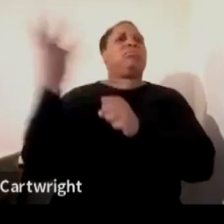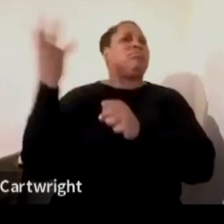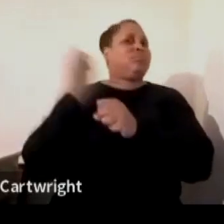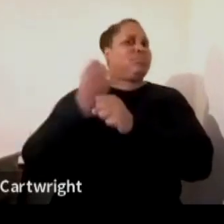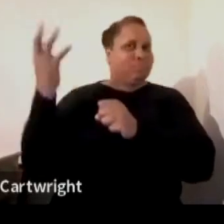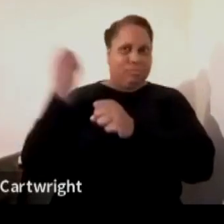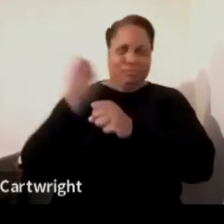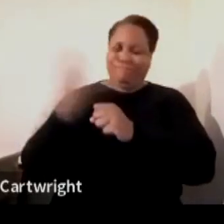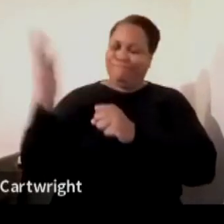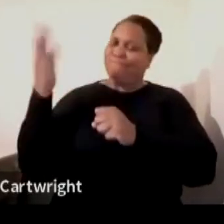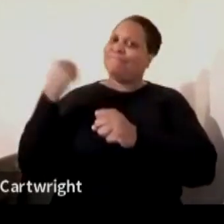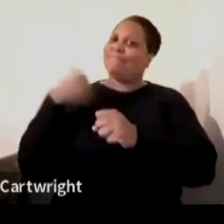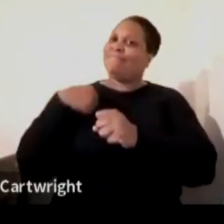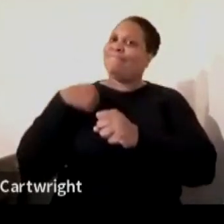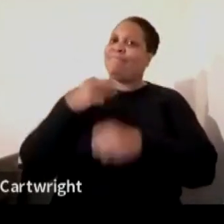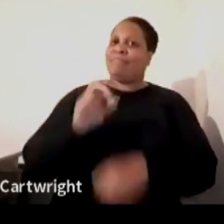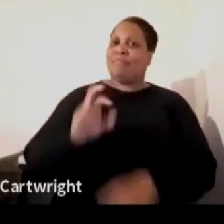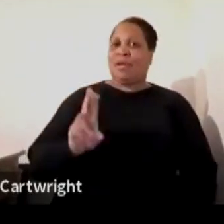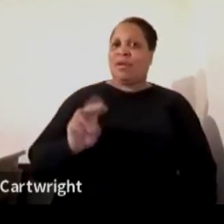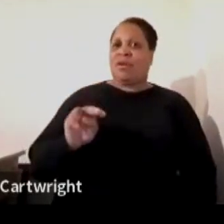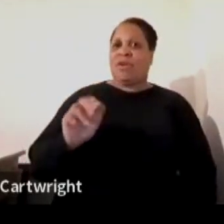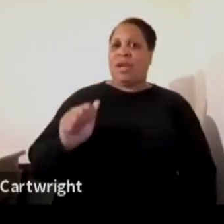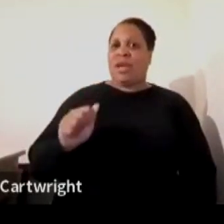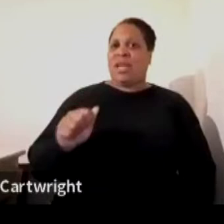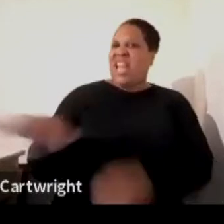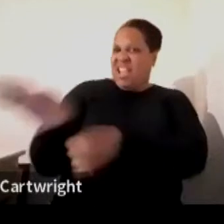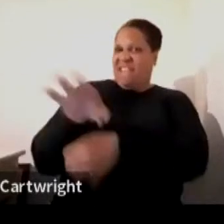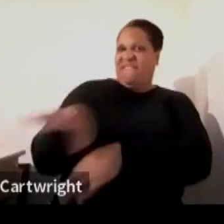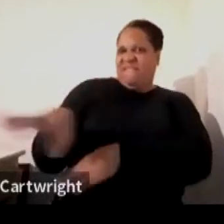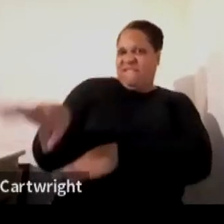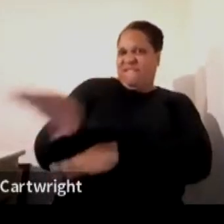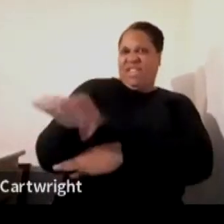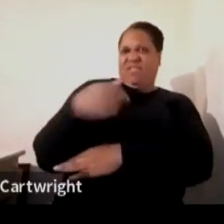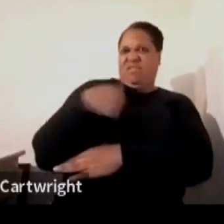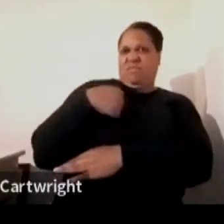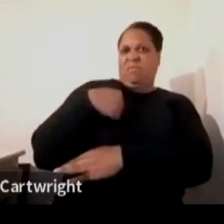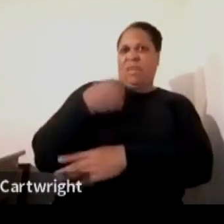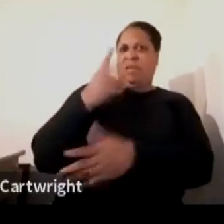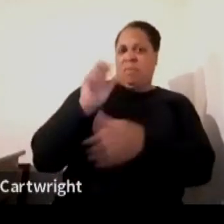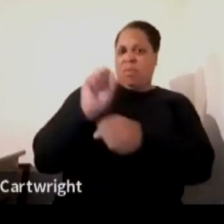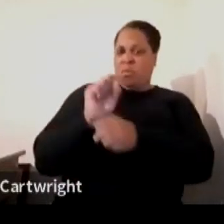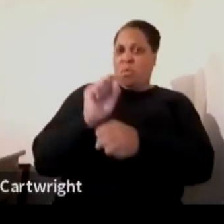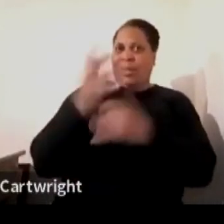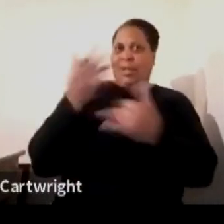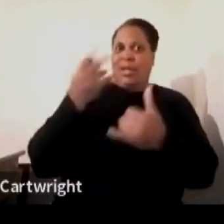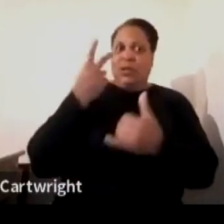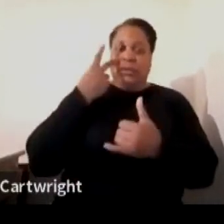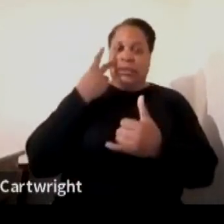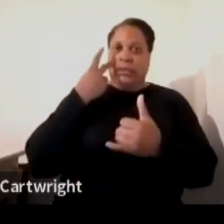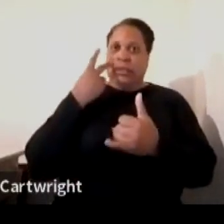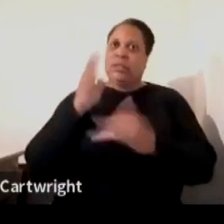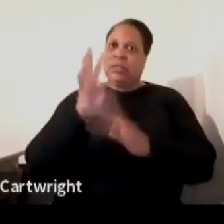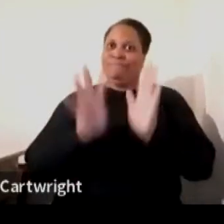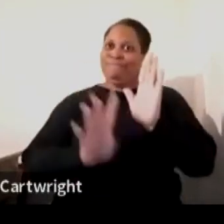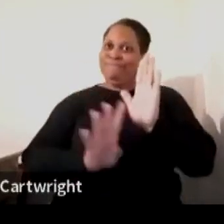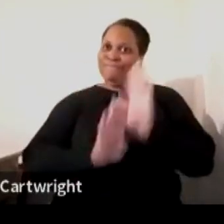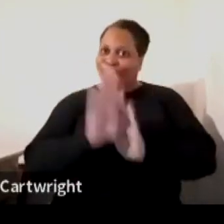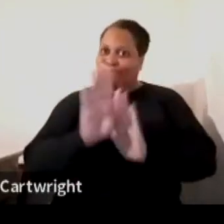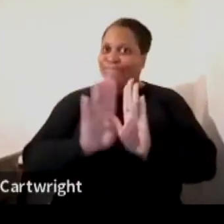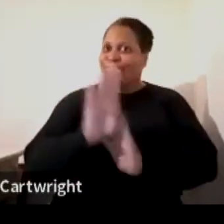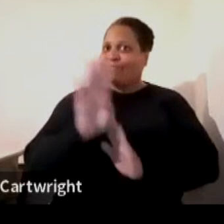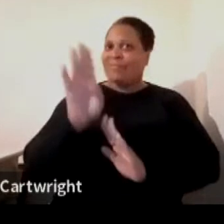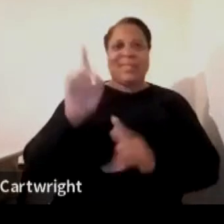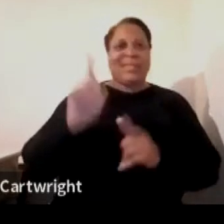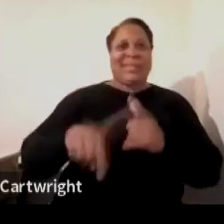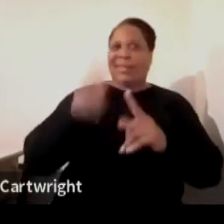being in the RNA field and kind of seeing those who were working on it and passionate about it, and seeing it now come to fruition. It's you can't make this